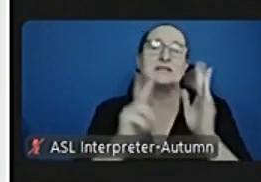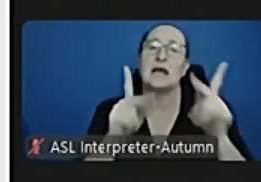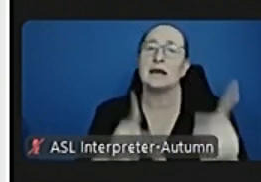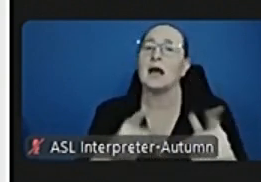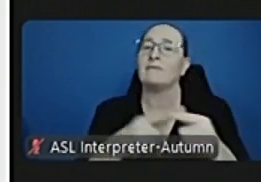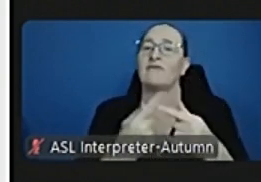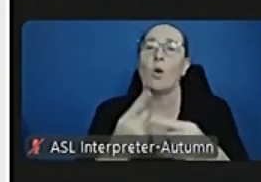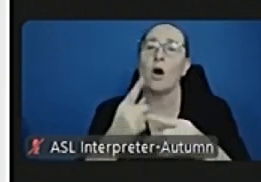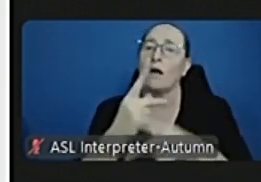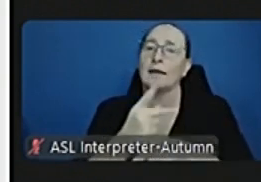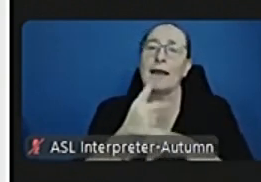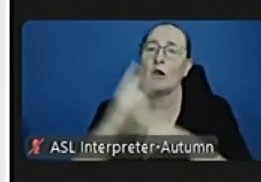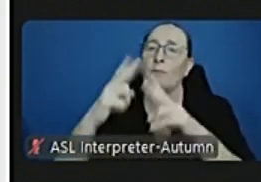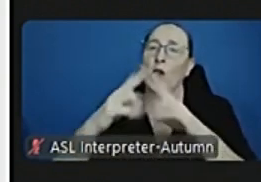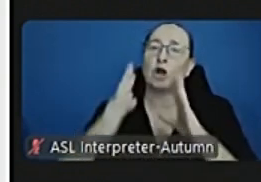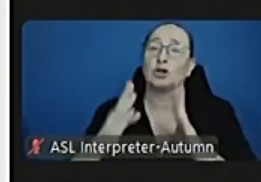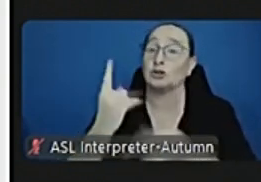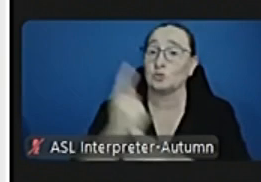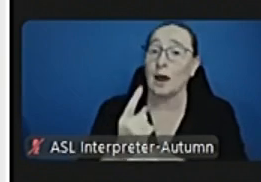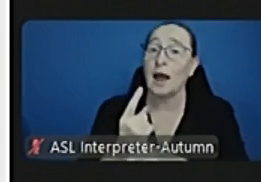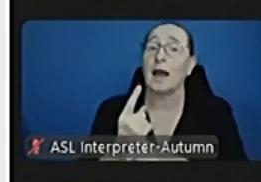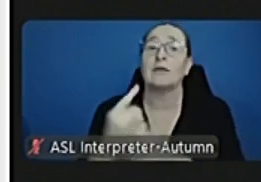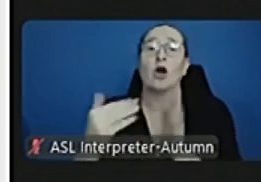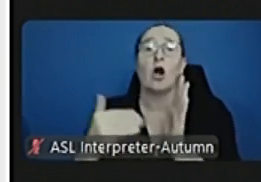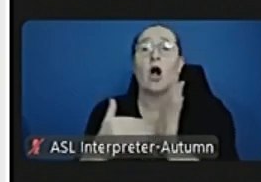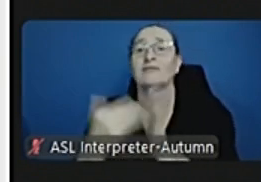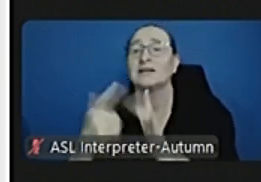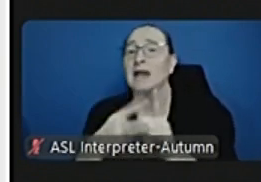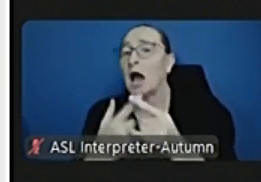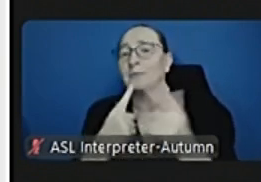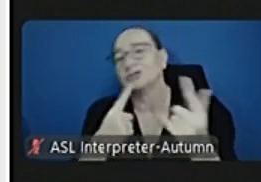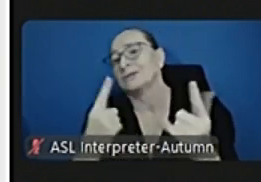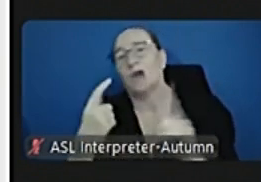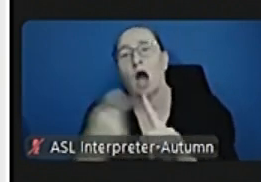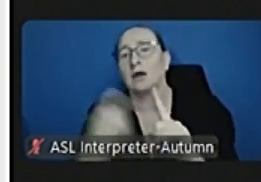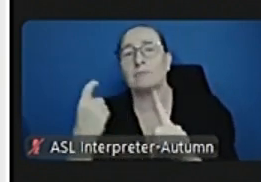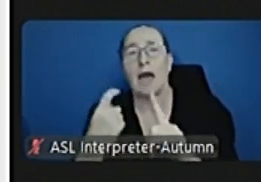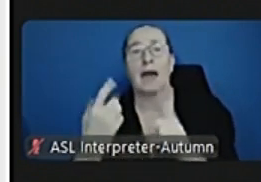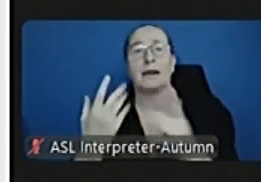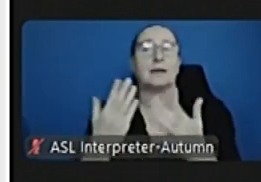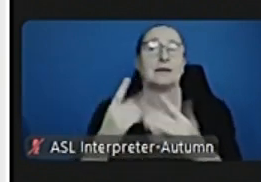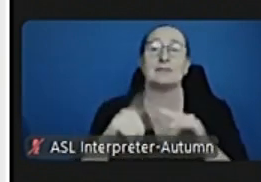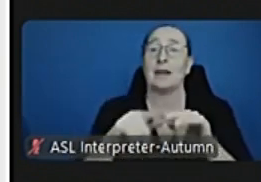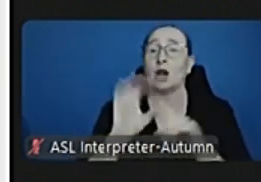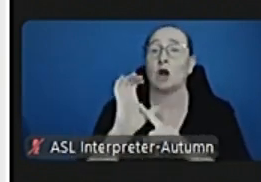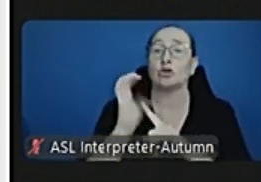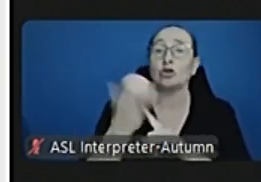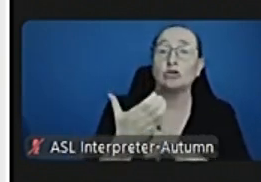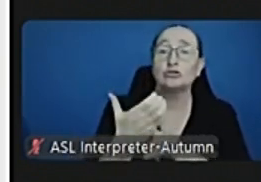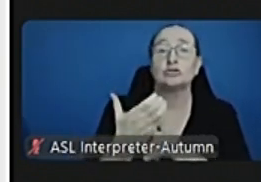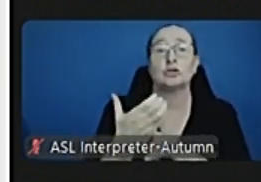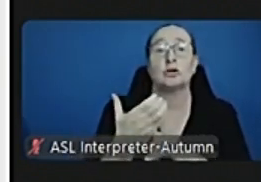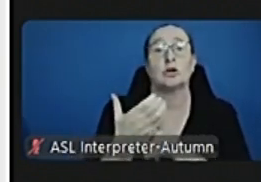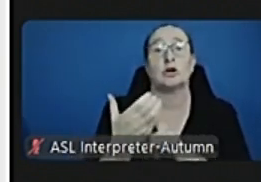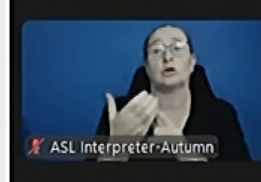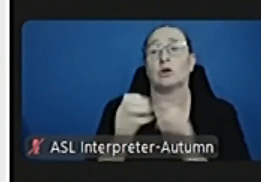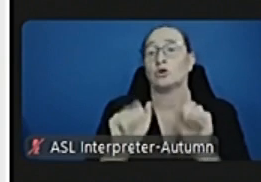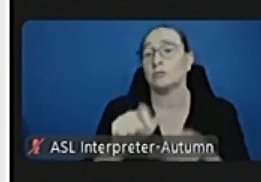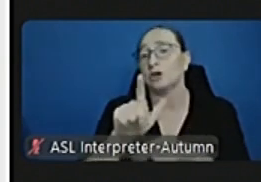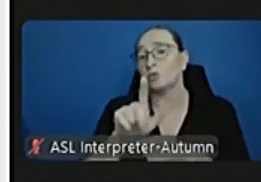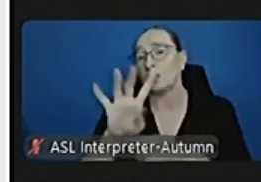right? They're oftentimes by default. It depends on cultural preferences. It can be